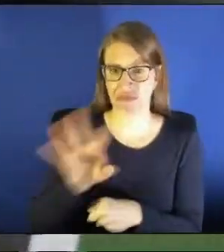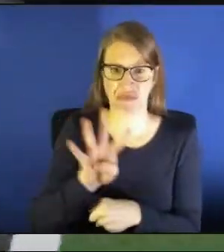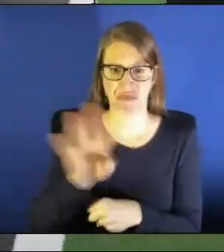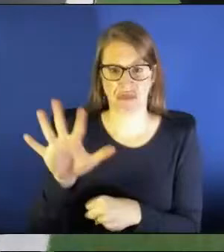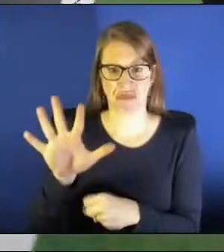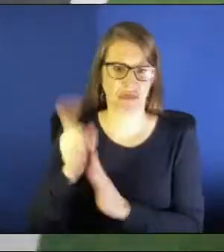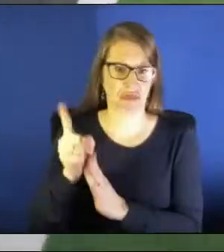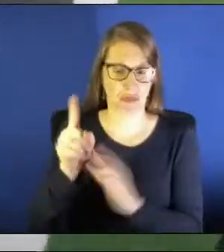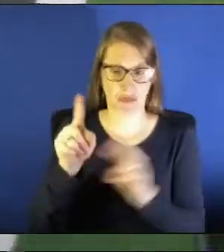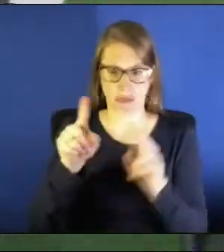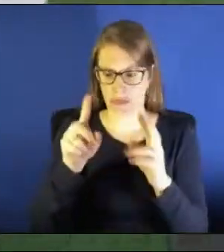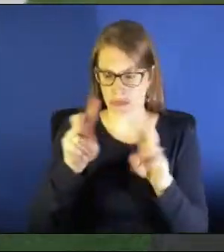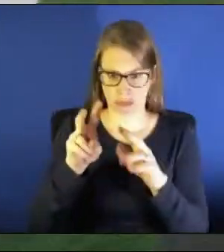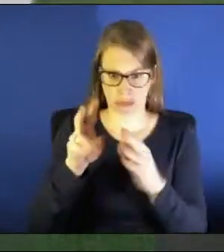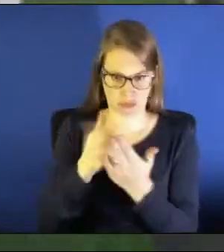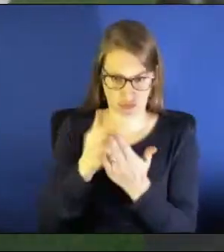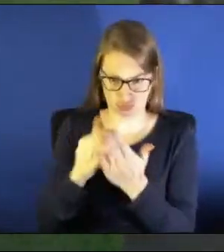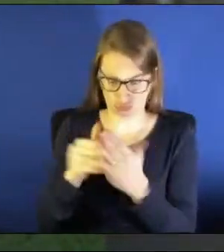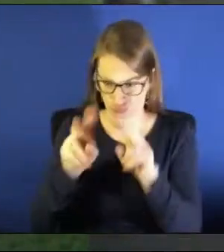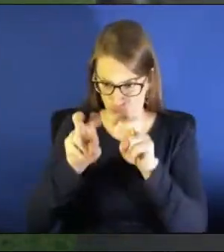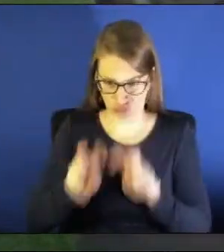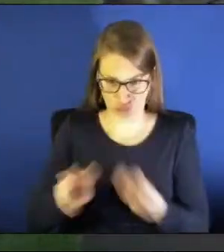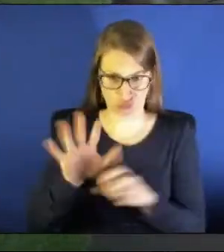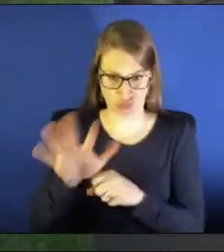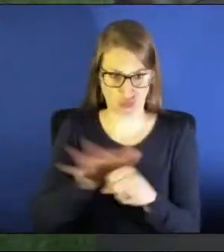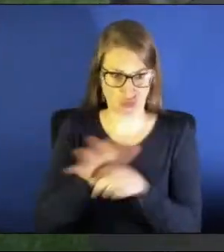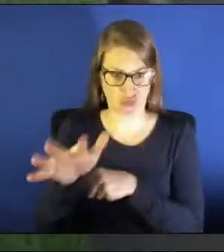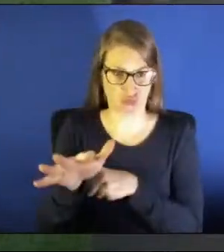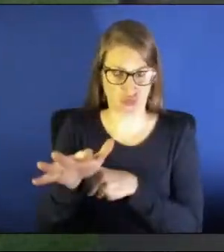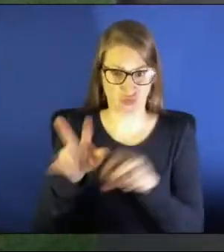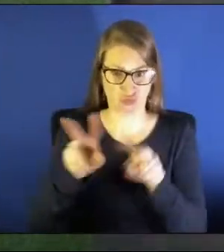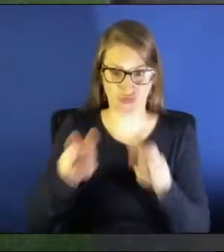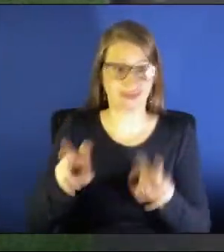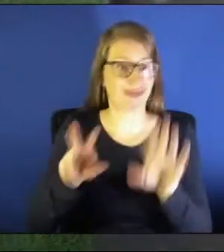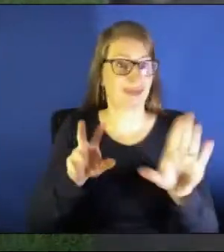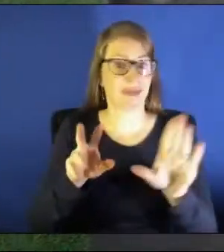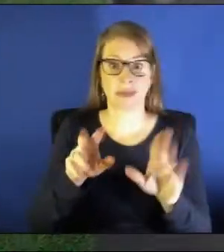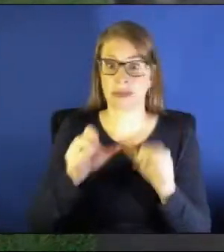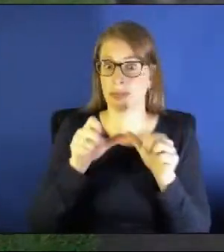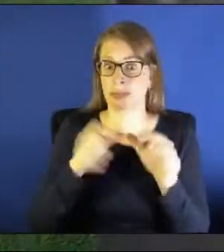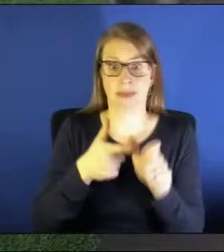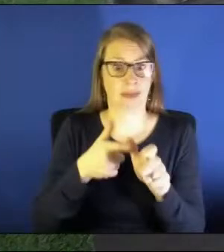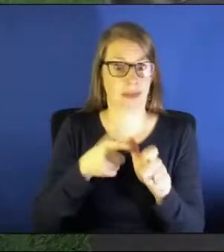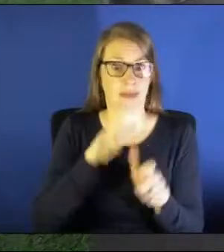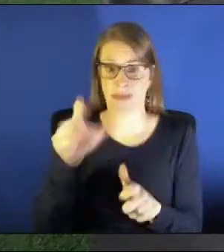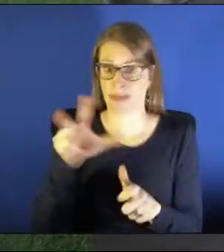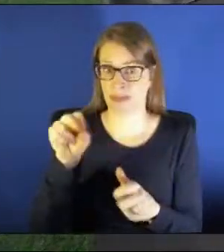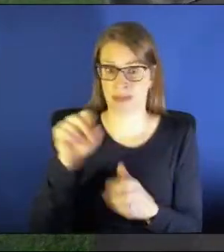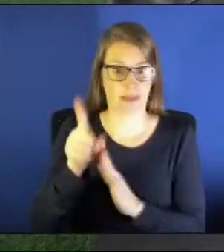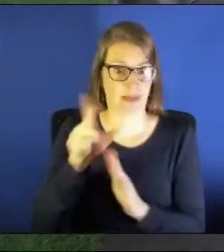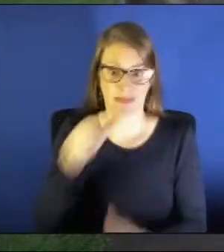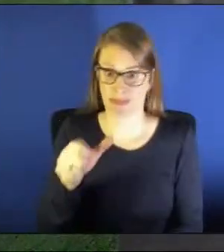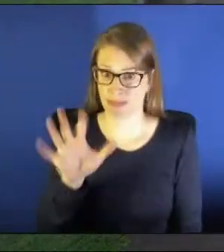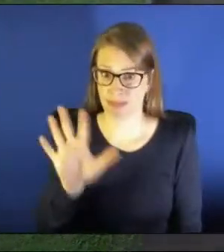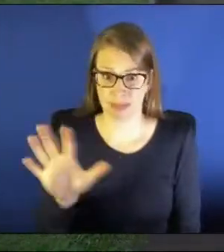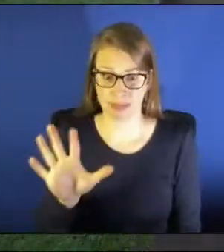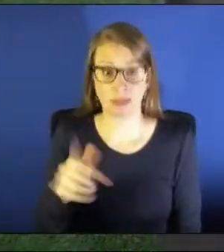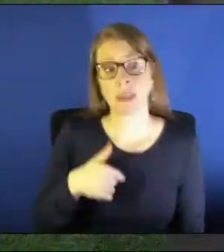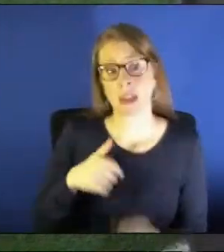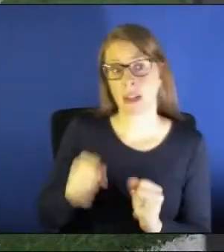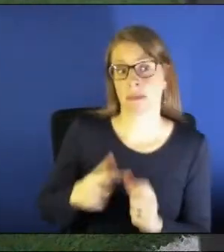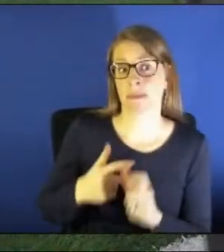through your full analysis. But I'm not going to be running for a half hour, right? You are not going to be running for half an hour. I mean, I could totally run a half